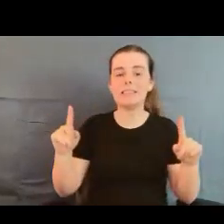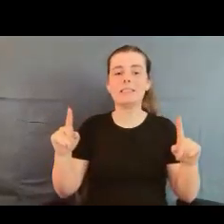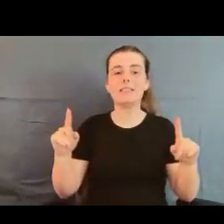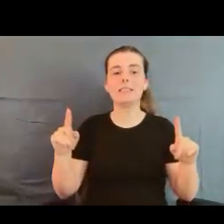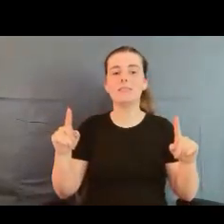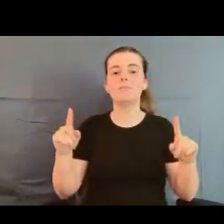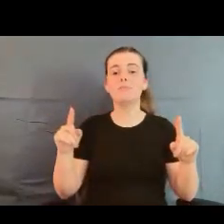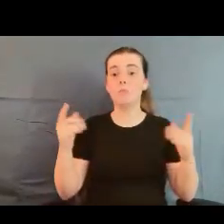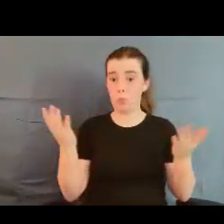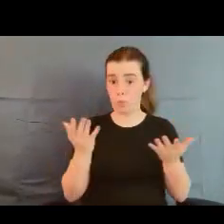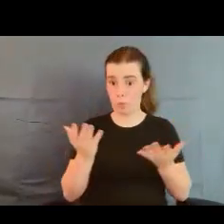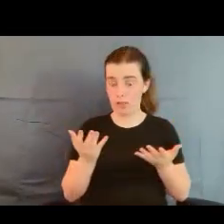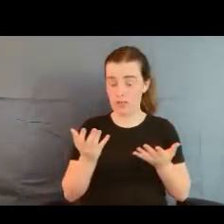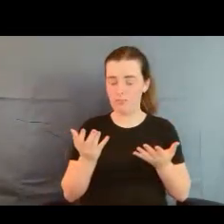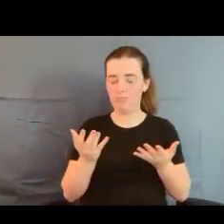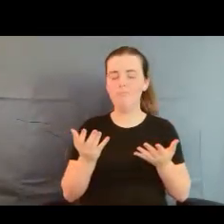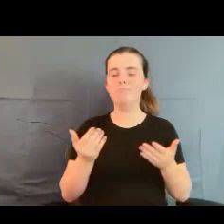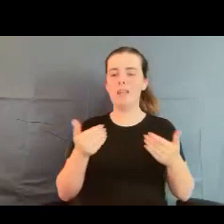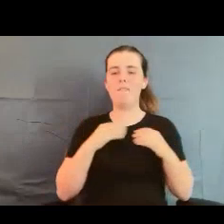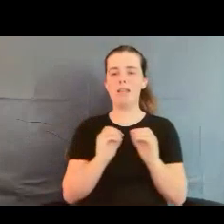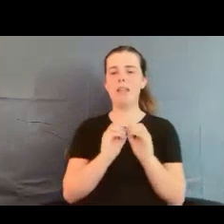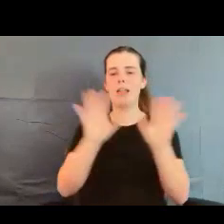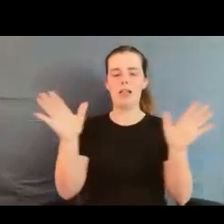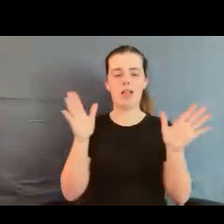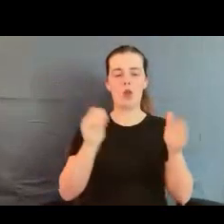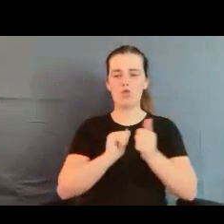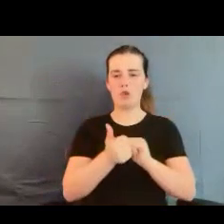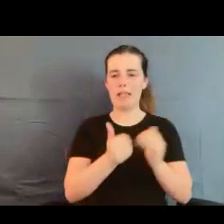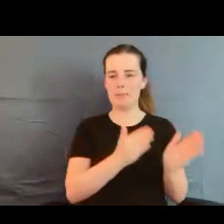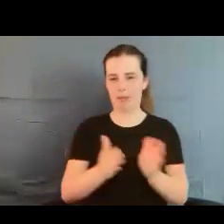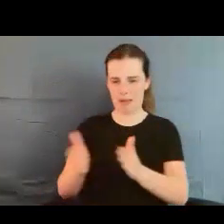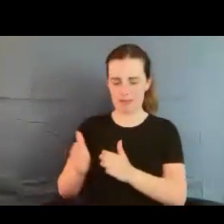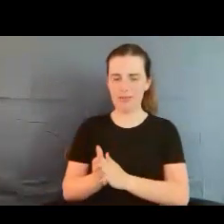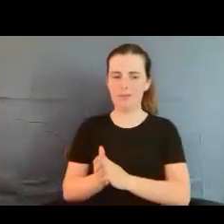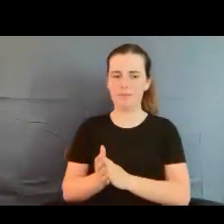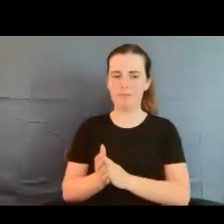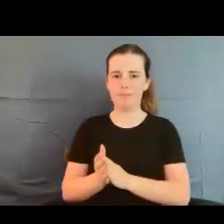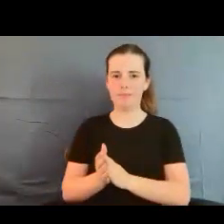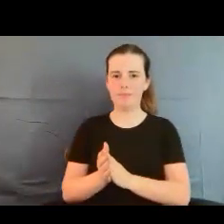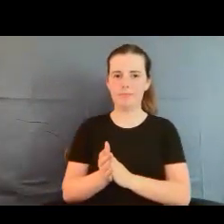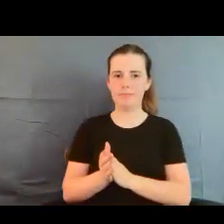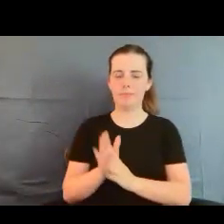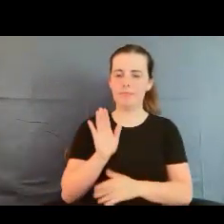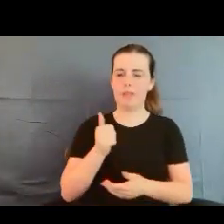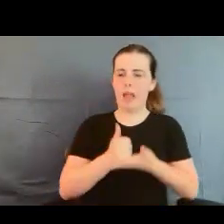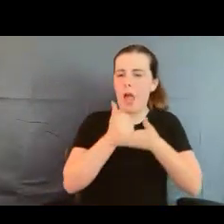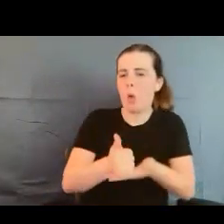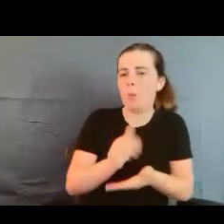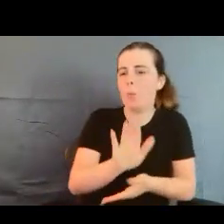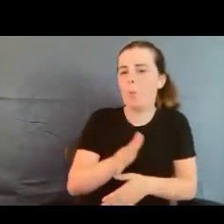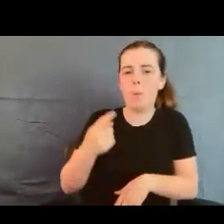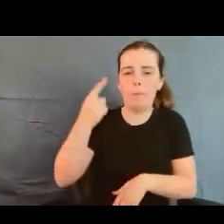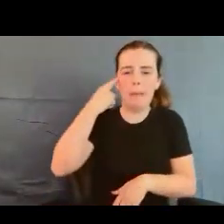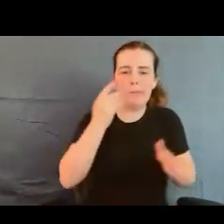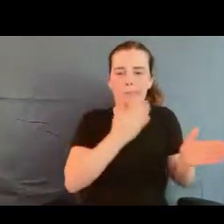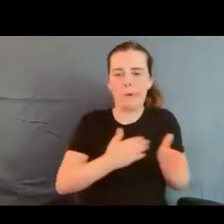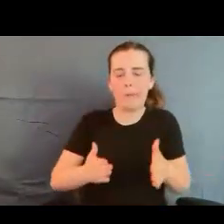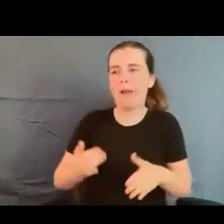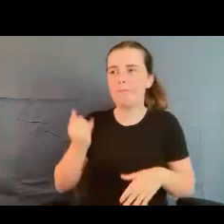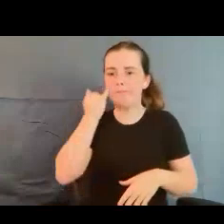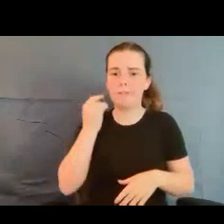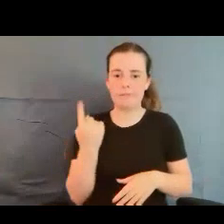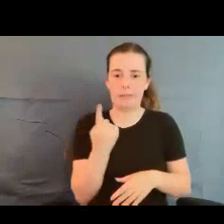is having a clear race plan. It just makes you feel more mentally prepared, and it also helps you adapt if anything is